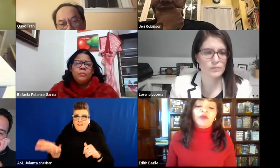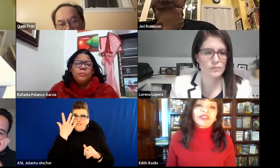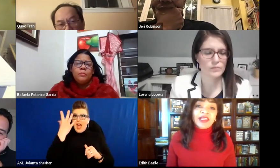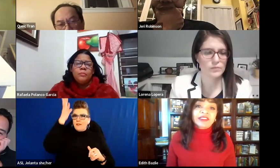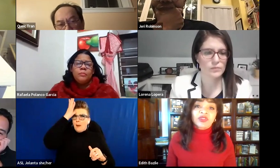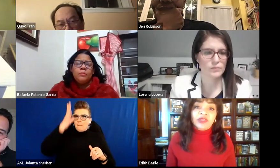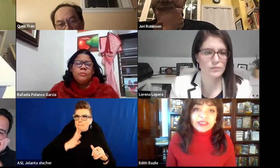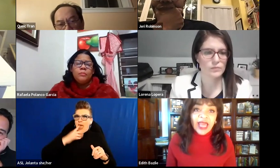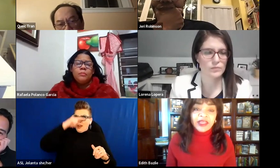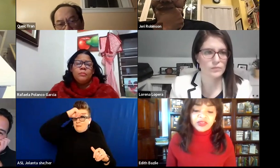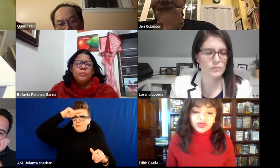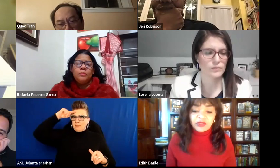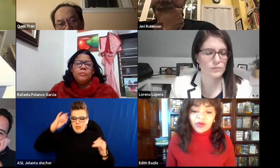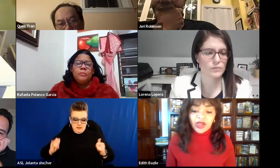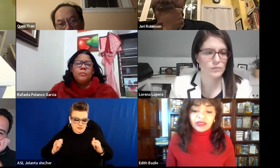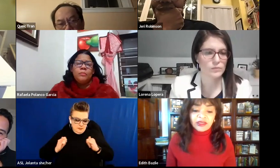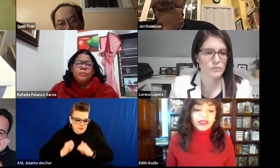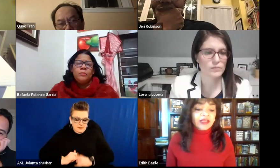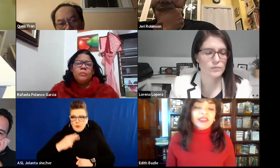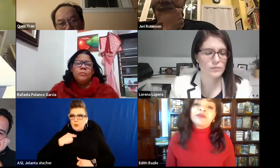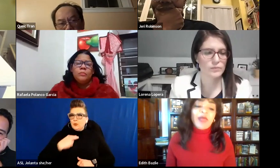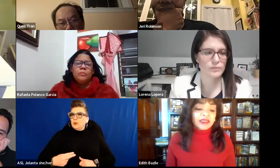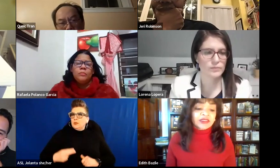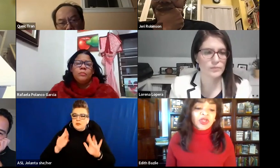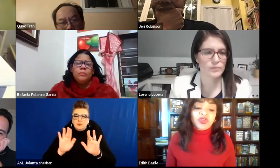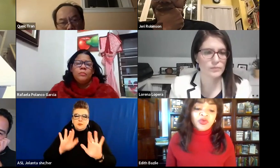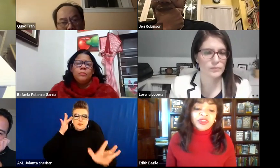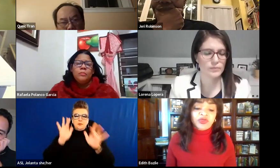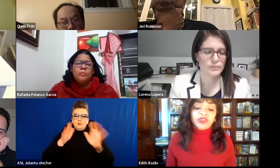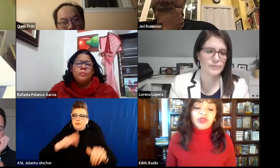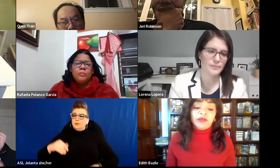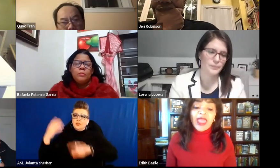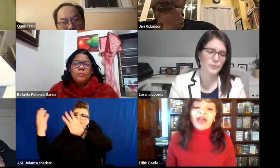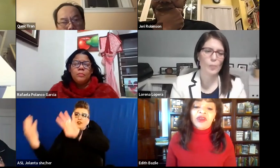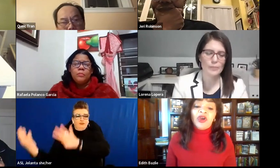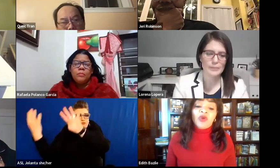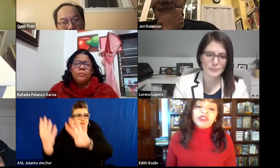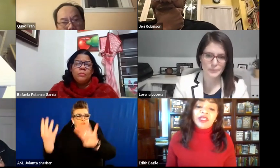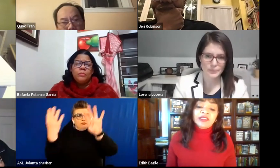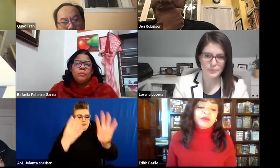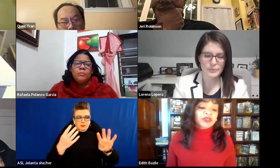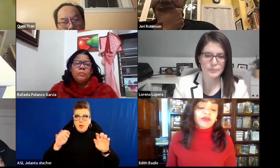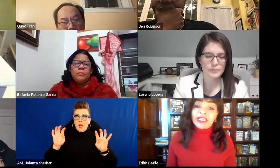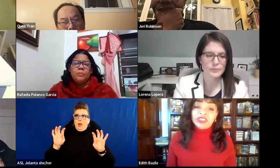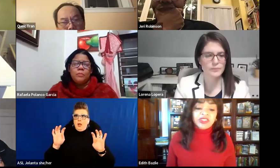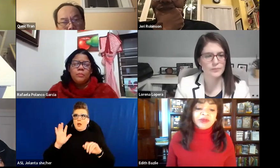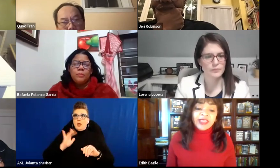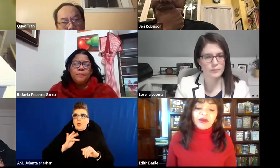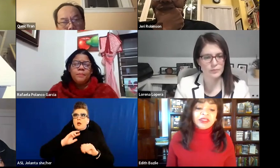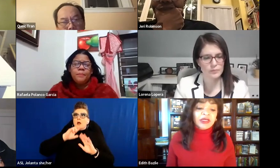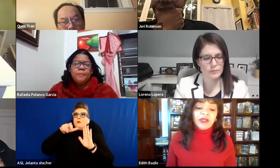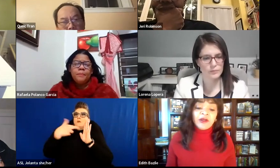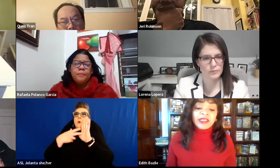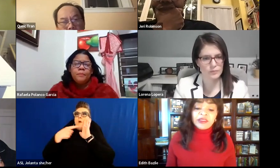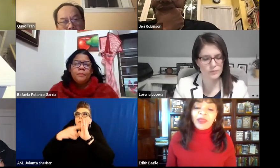suits presented to the entire student body these bankers tuted students in math which led to building relationships